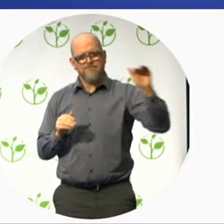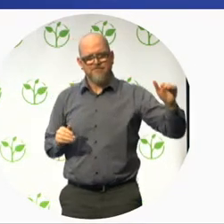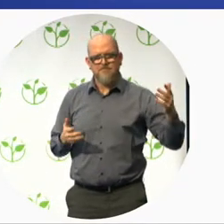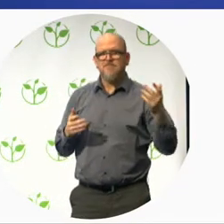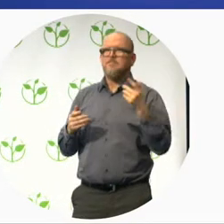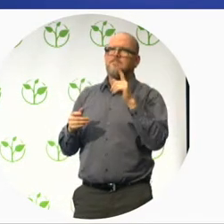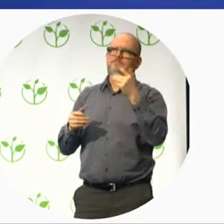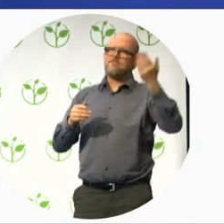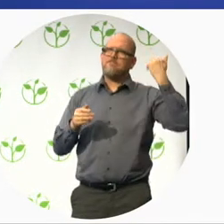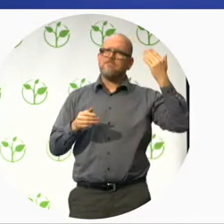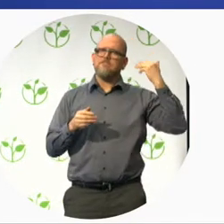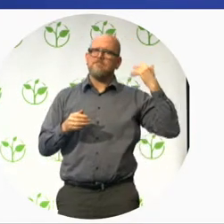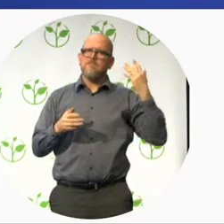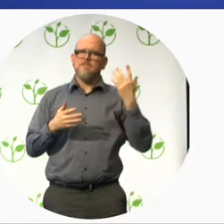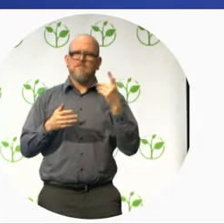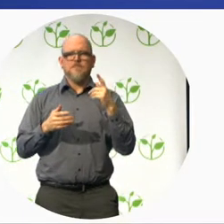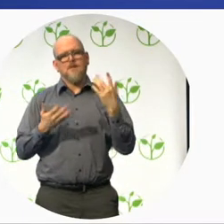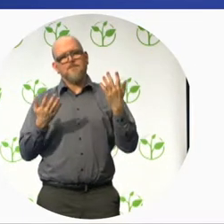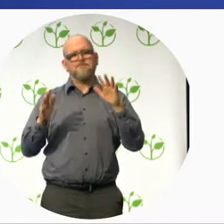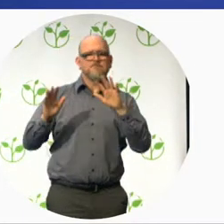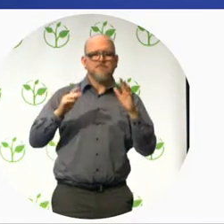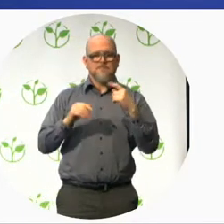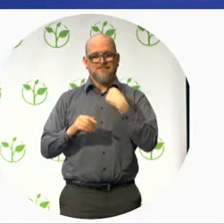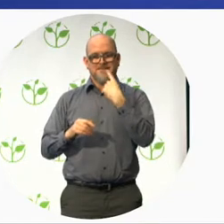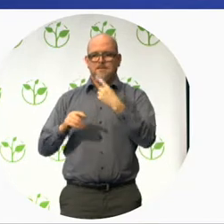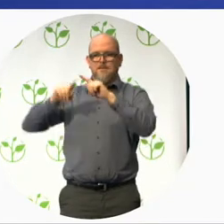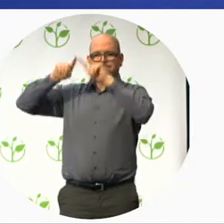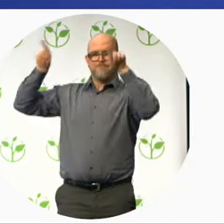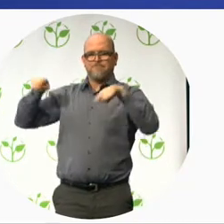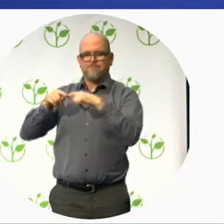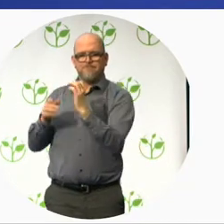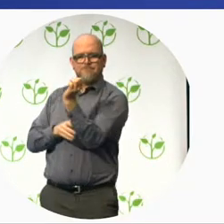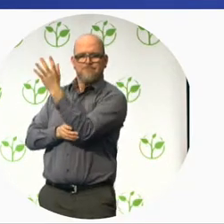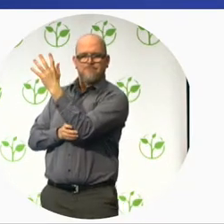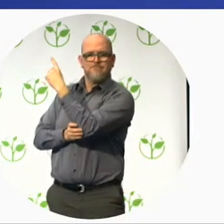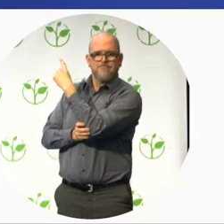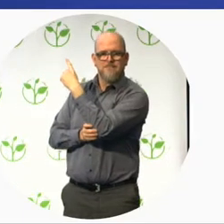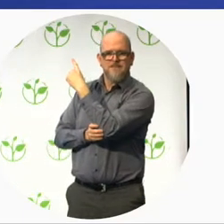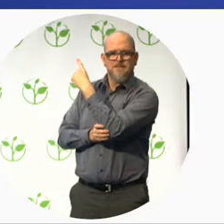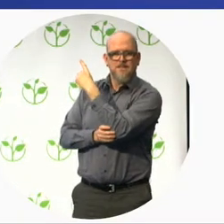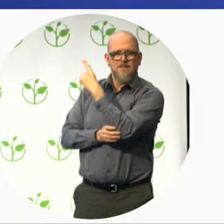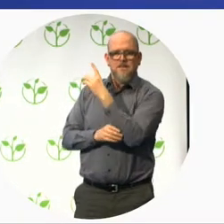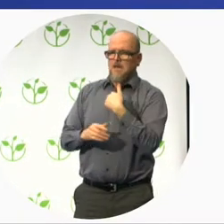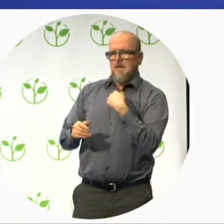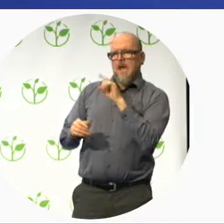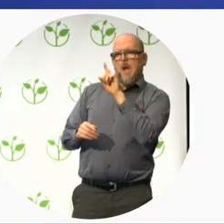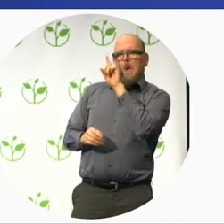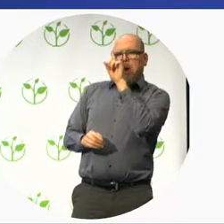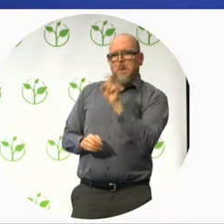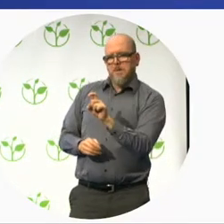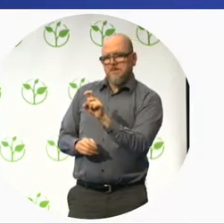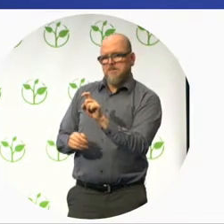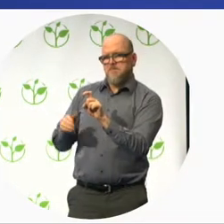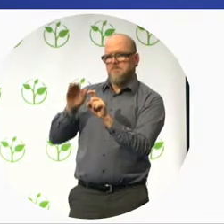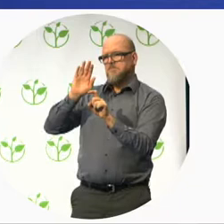only can you submit your request through the previous screen that I showed you, we have links